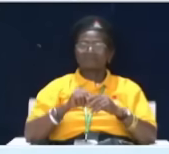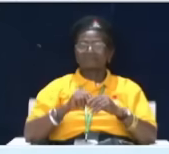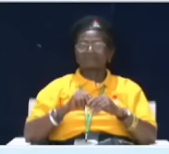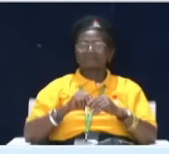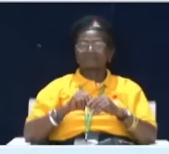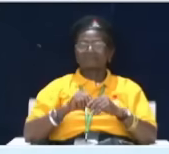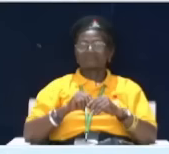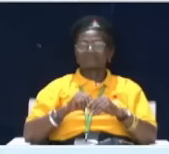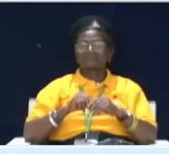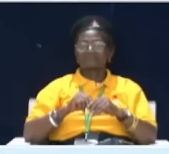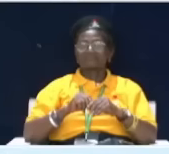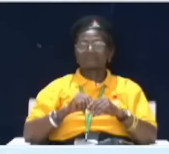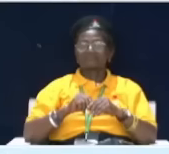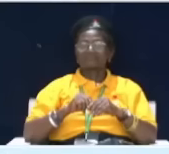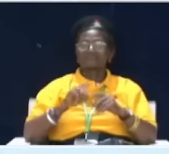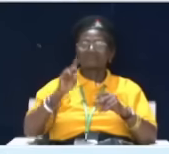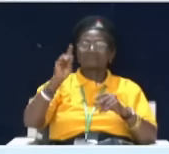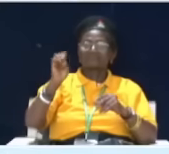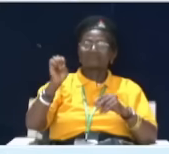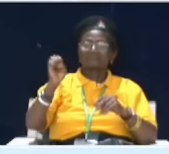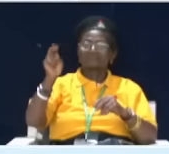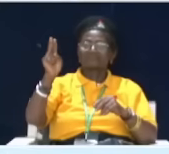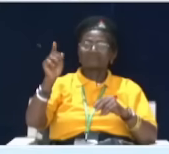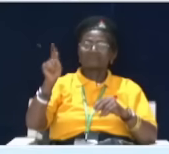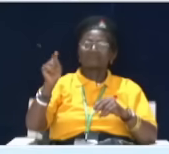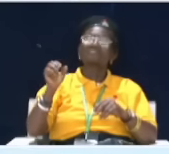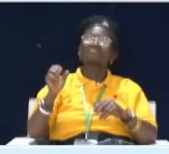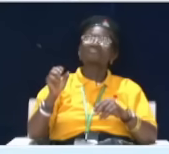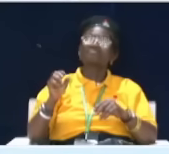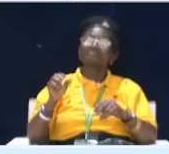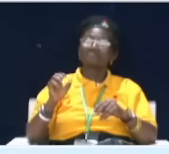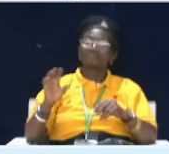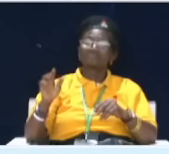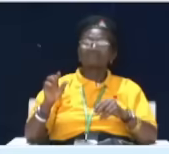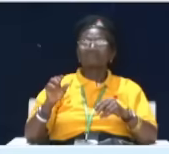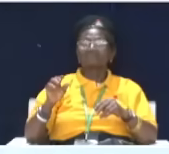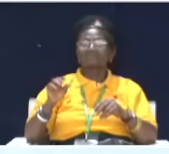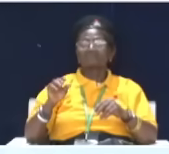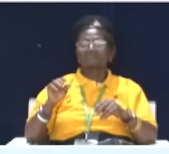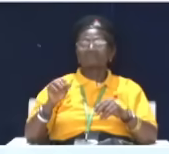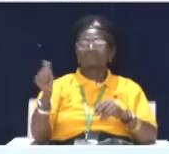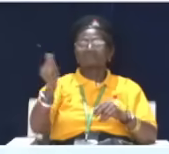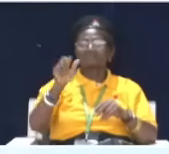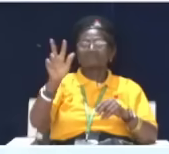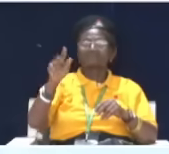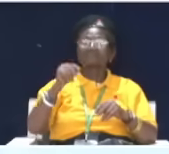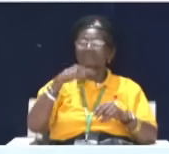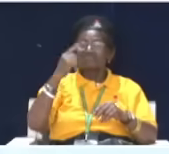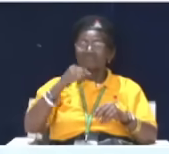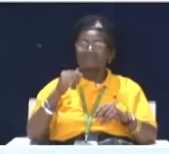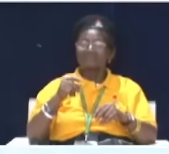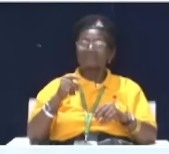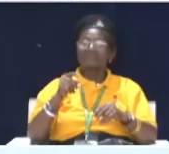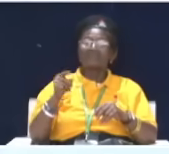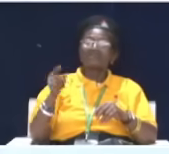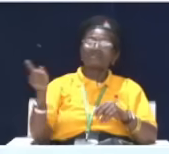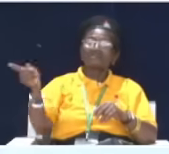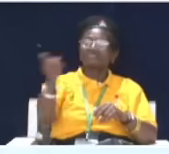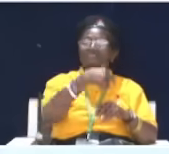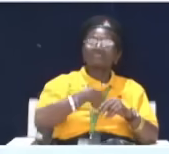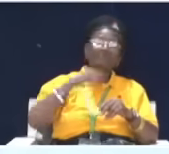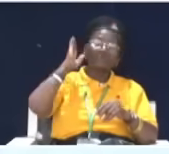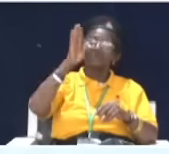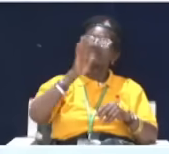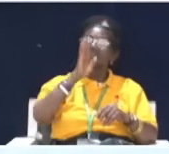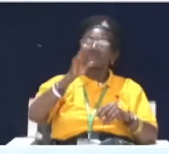ketala. Deuteronomy 28 verse 13. Deuteronomy ori kejidi logbon ese ketala. Says you shall be head and not the